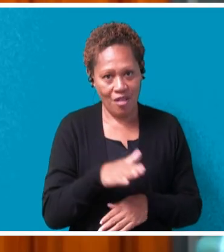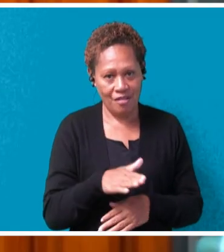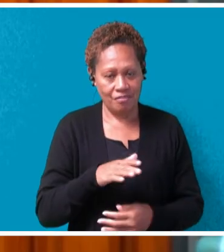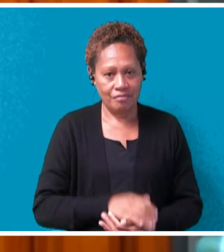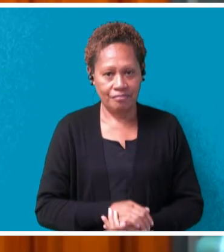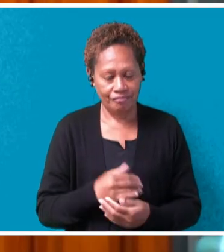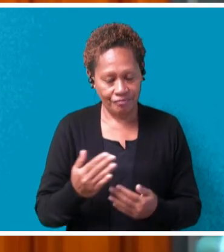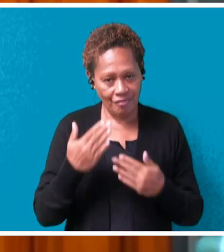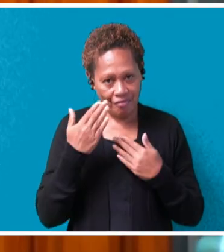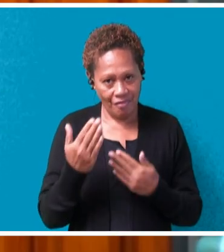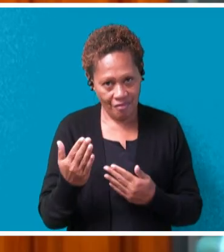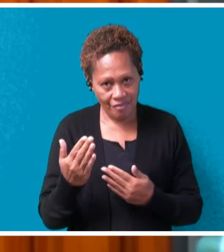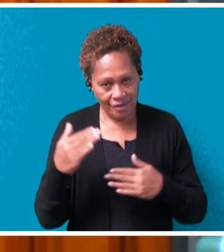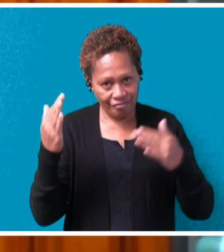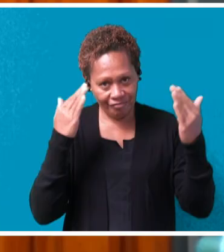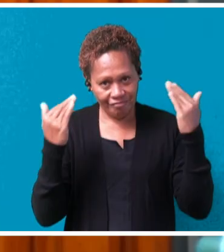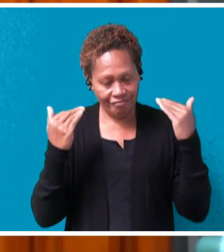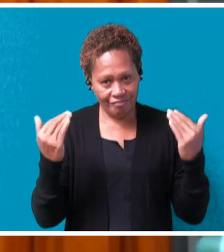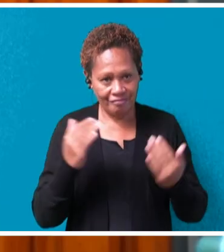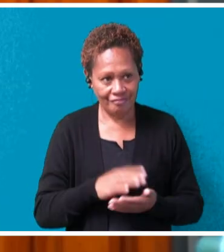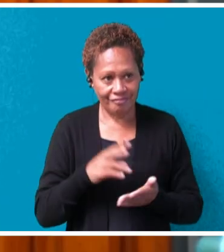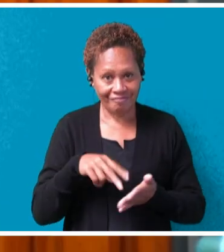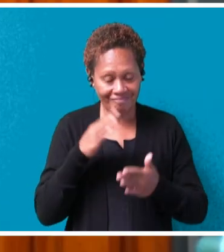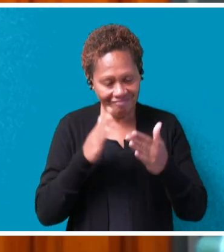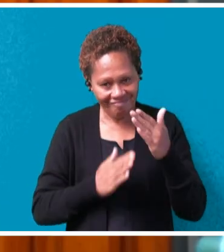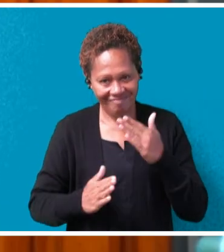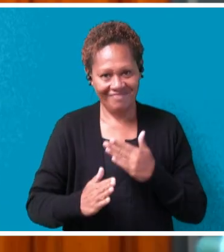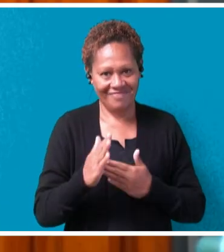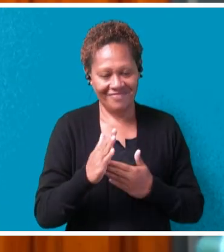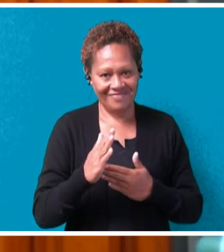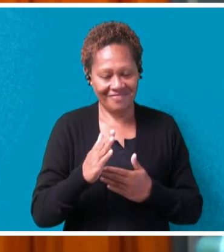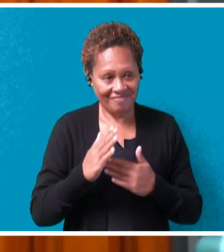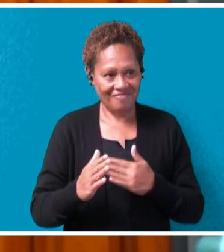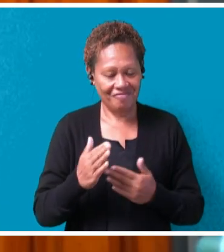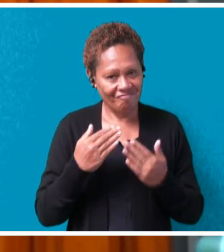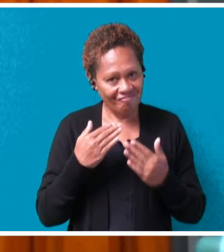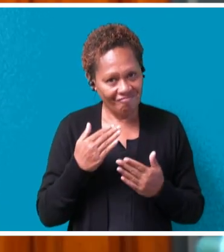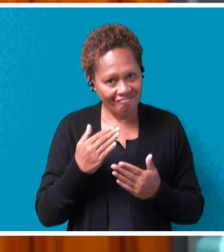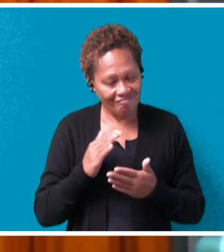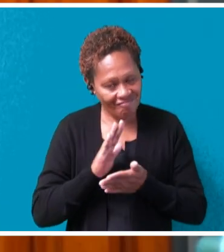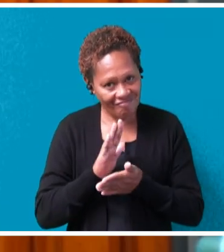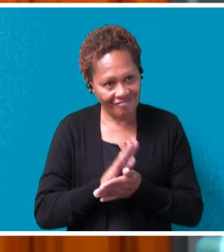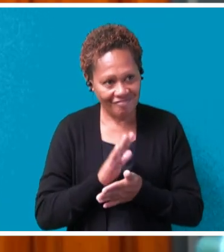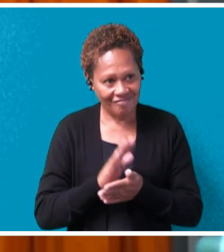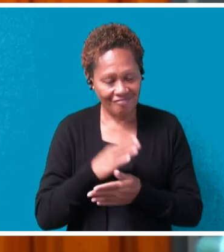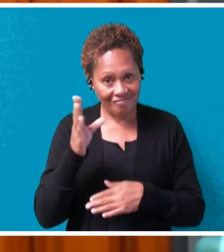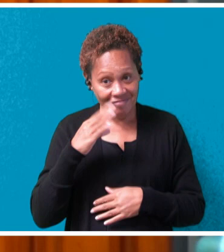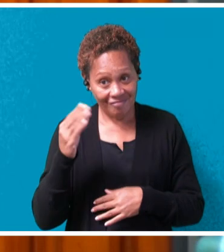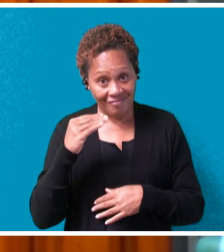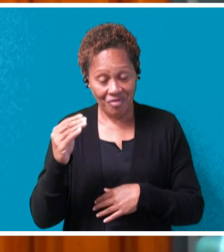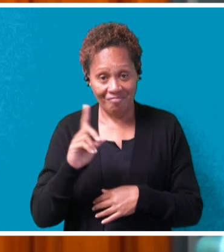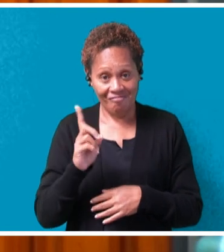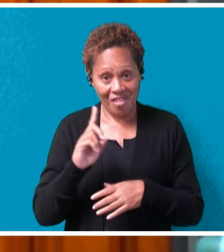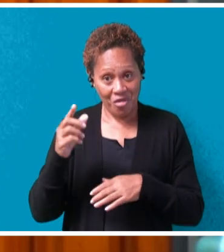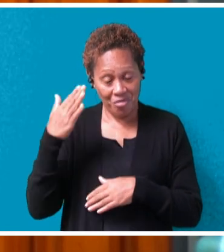Honourable Speaker, I rise today with humility and deep gratitude to deliver my response to the address by His Excellency, the